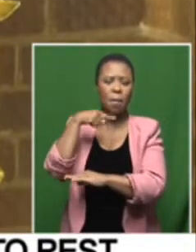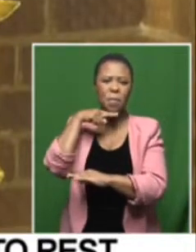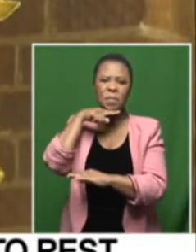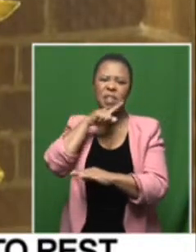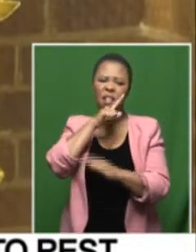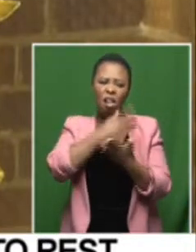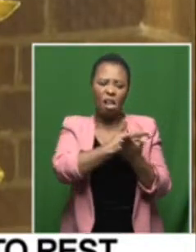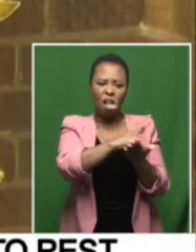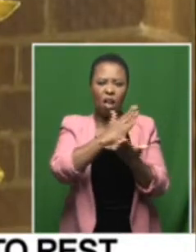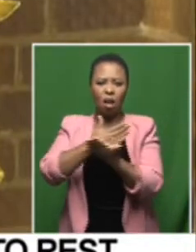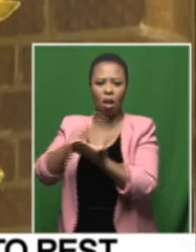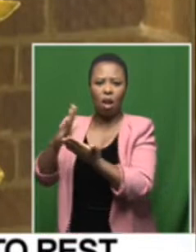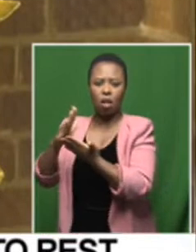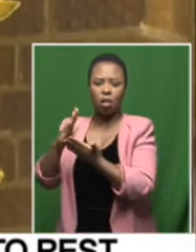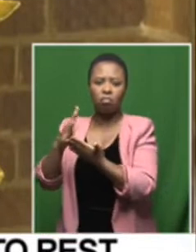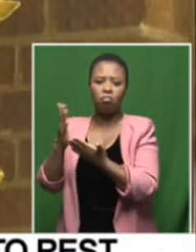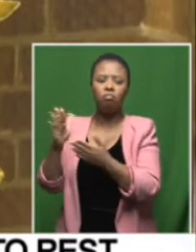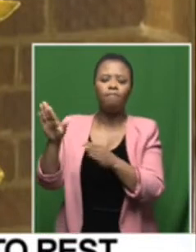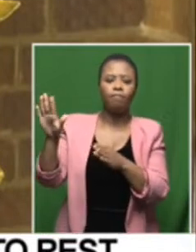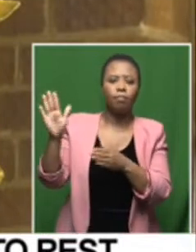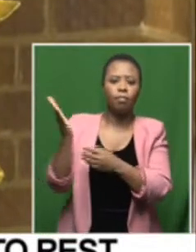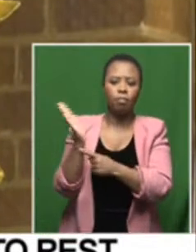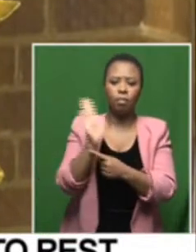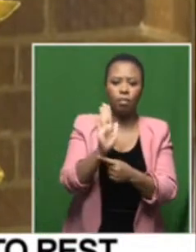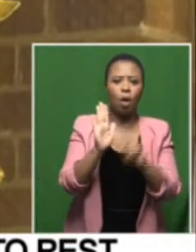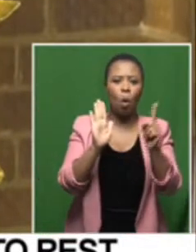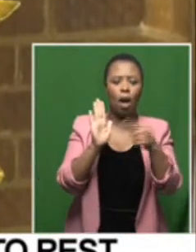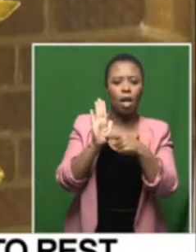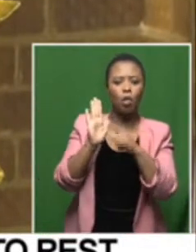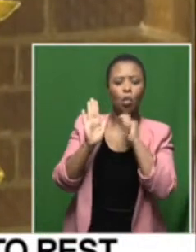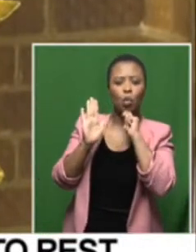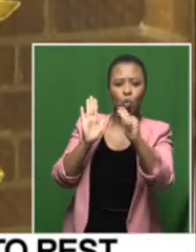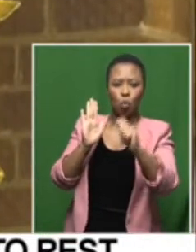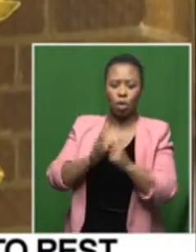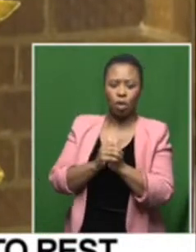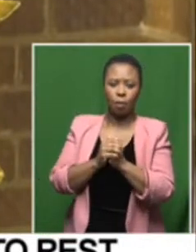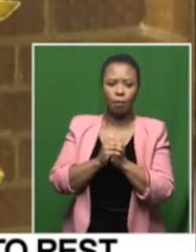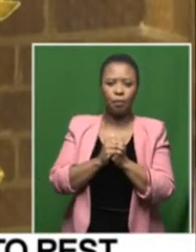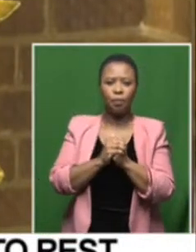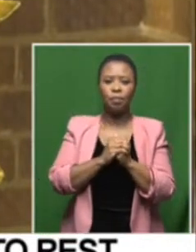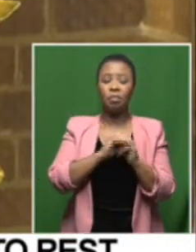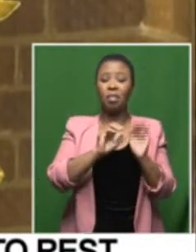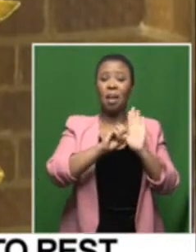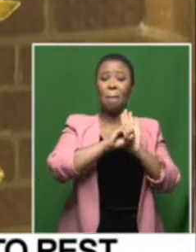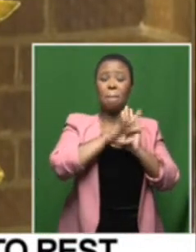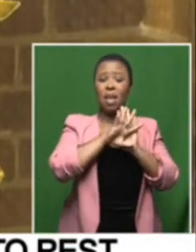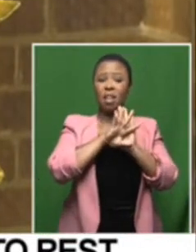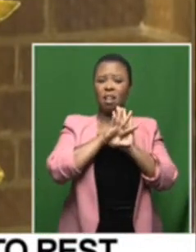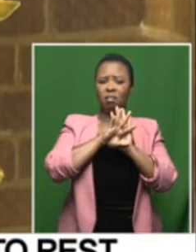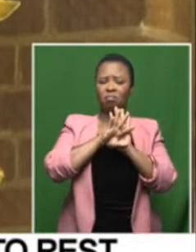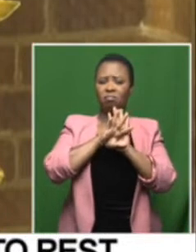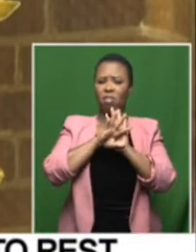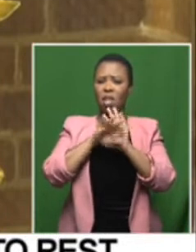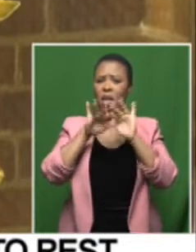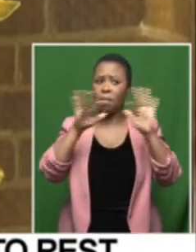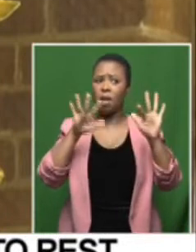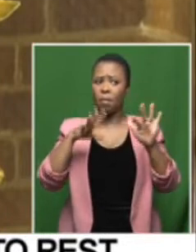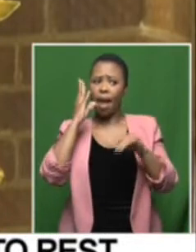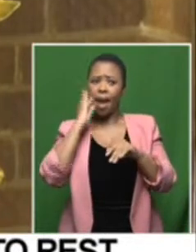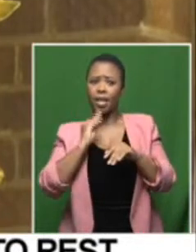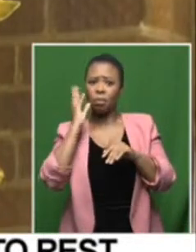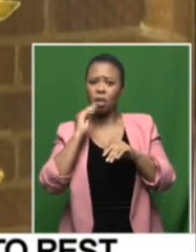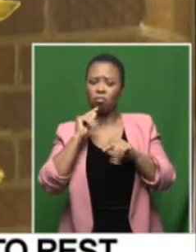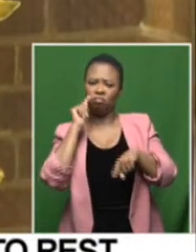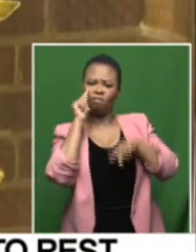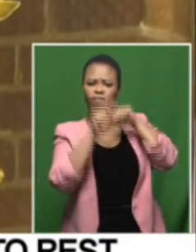pretentiousness with truth. The meteor provokes from those who encounter her, a burst